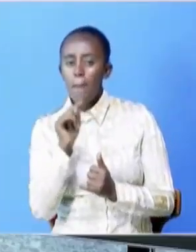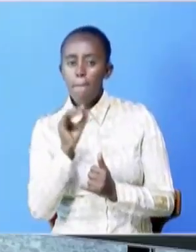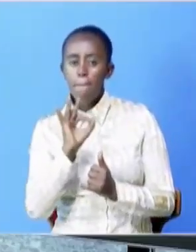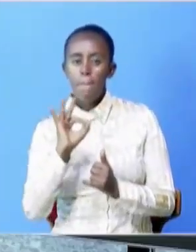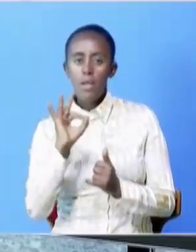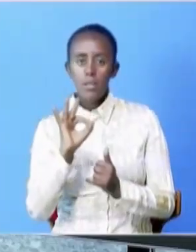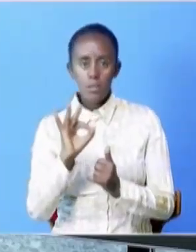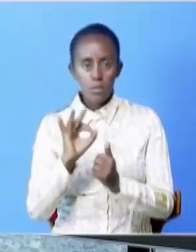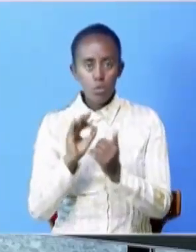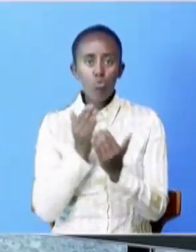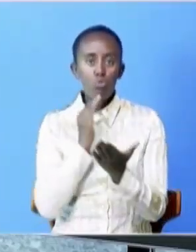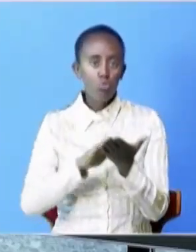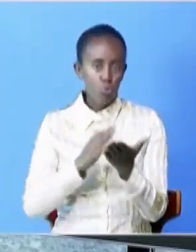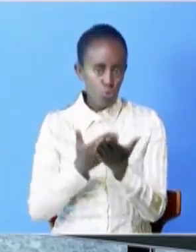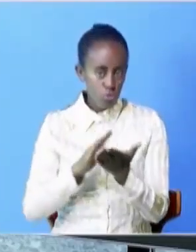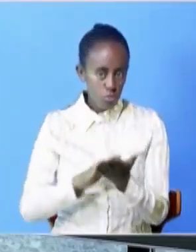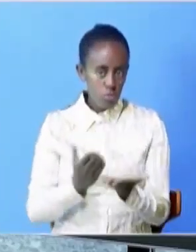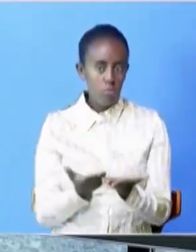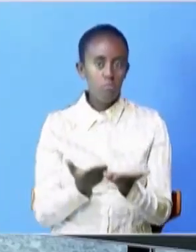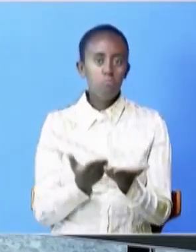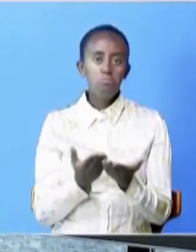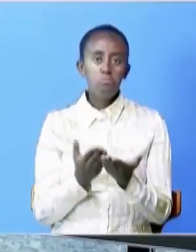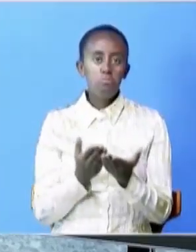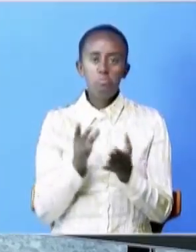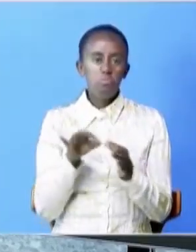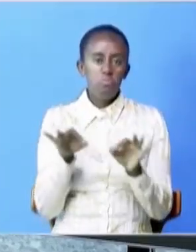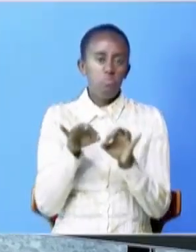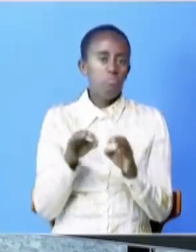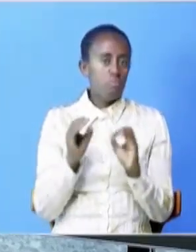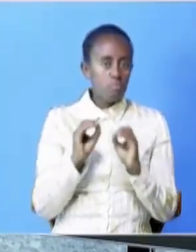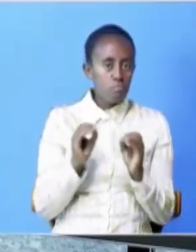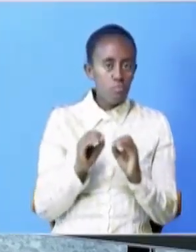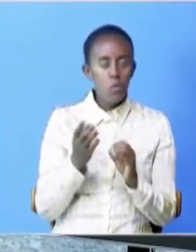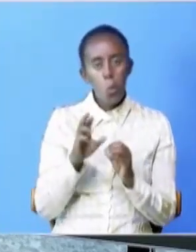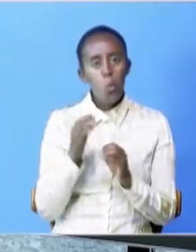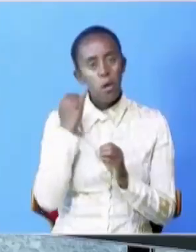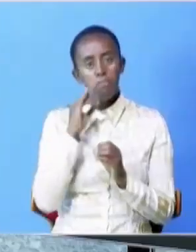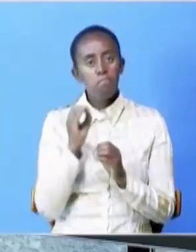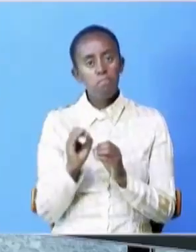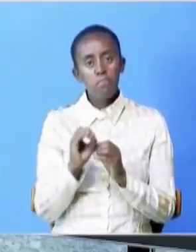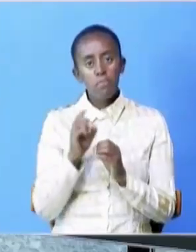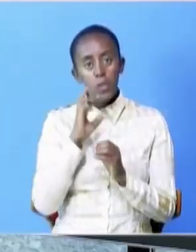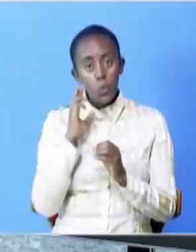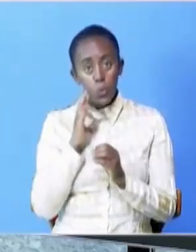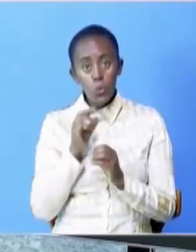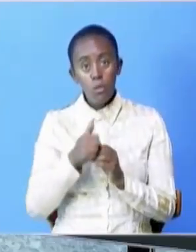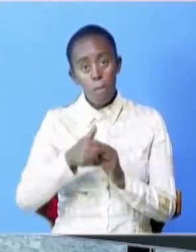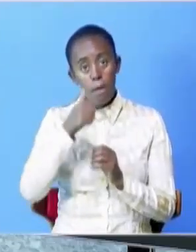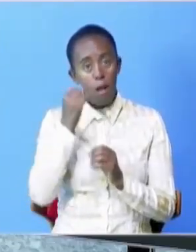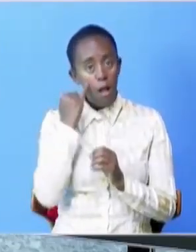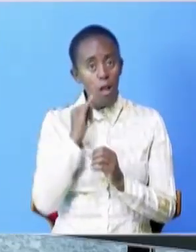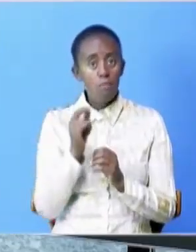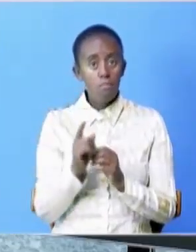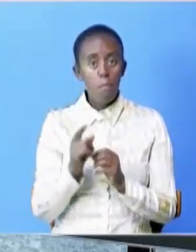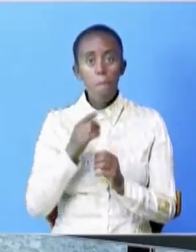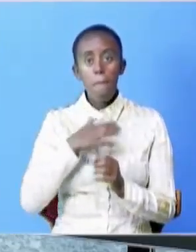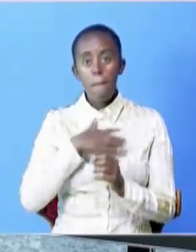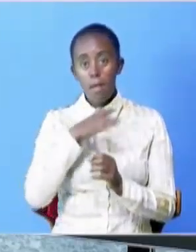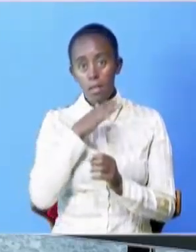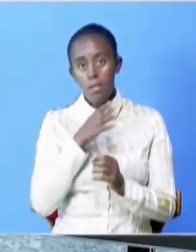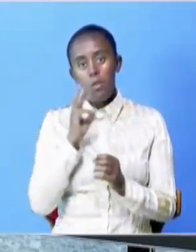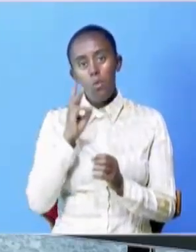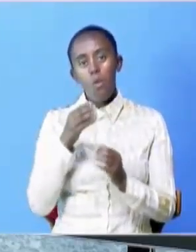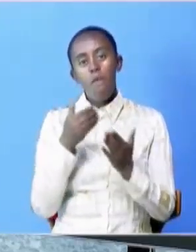which is not essential, which is not necessary to this idea, because our main idea is my mother